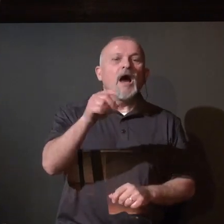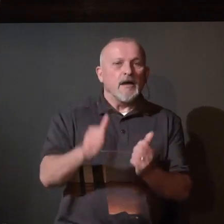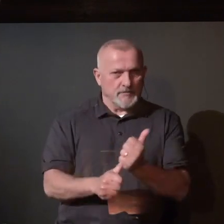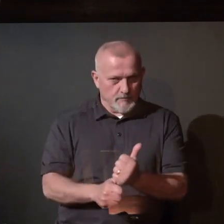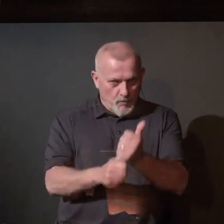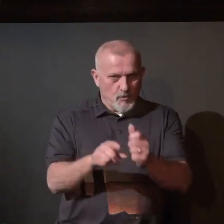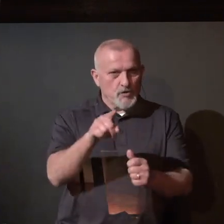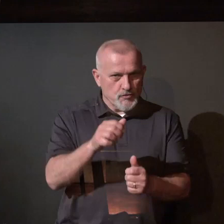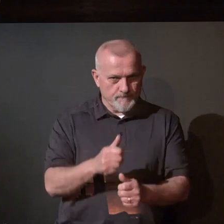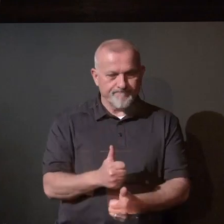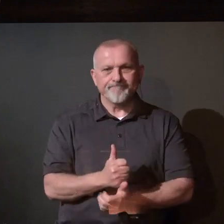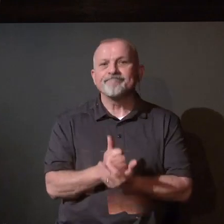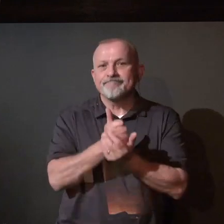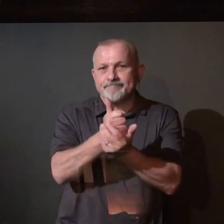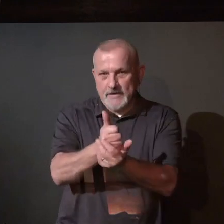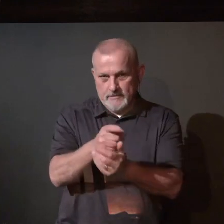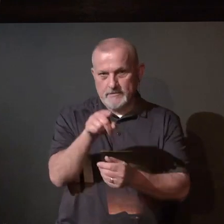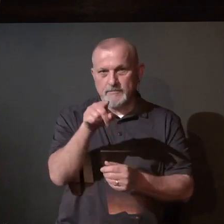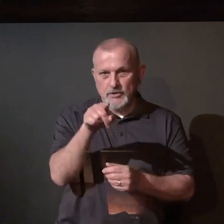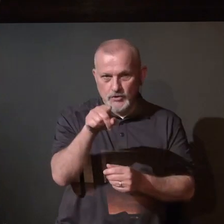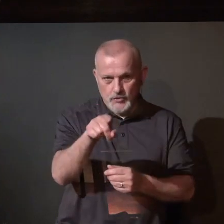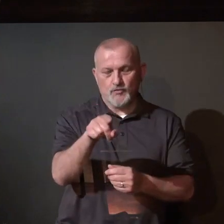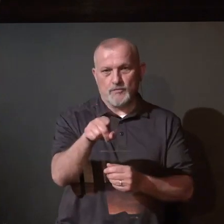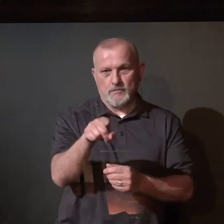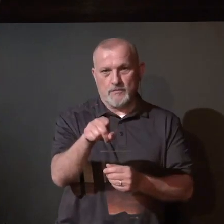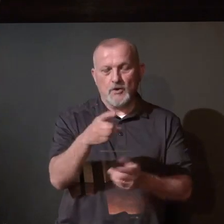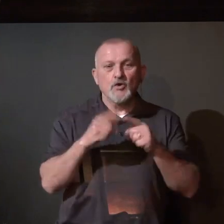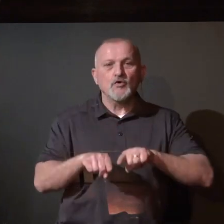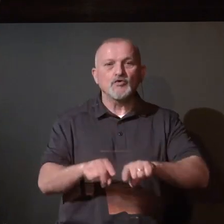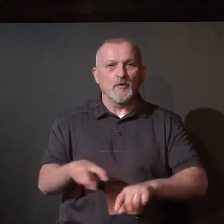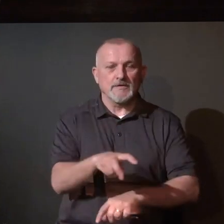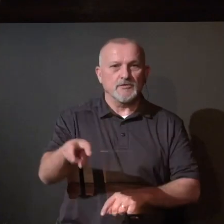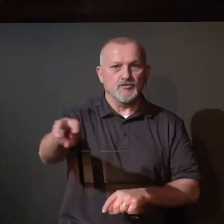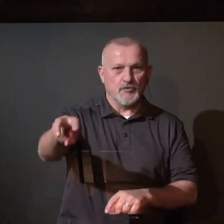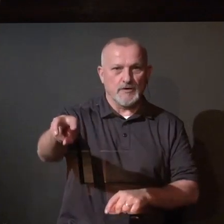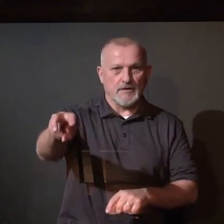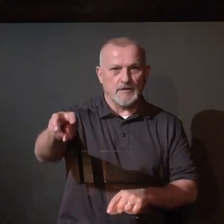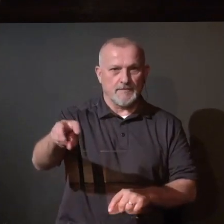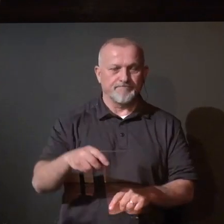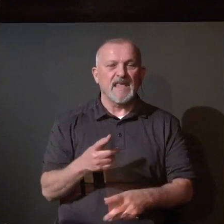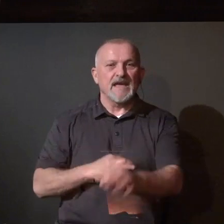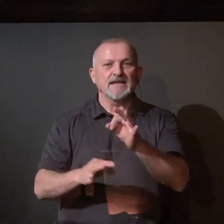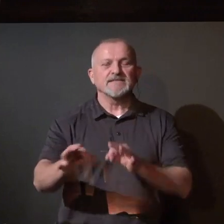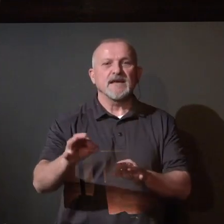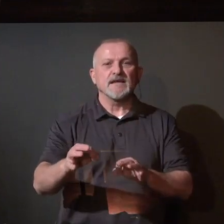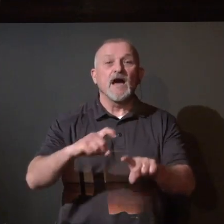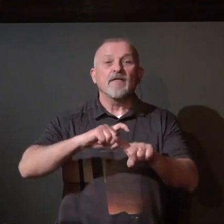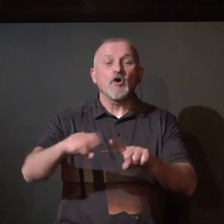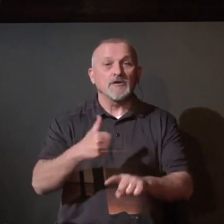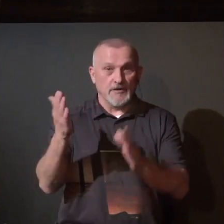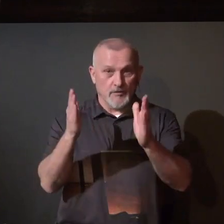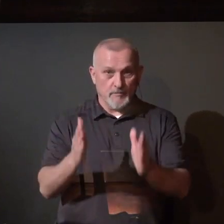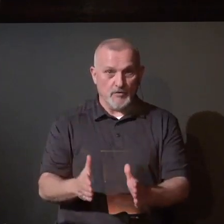been on the journey. I'm pursuing the knowledge. I have the confidence. Instead of calling someone else to lead you to Jesus, instead of